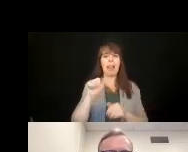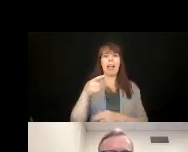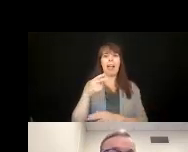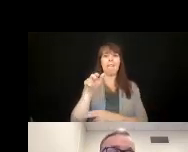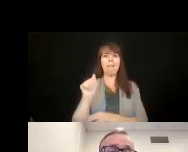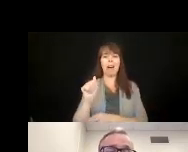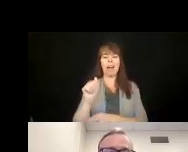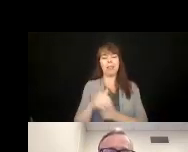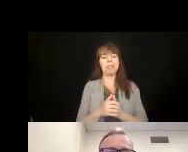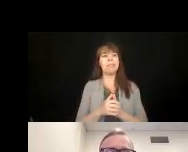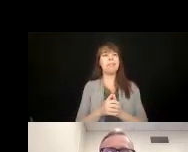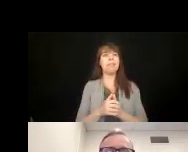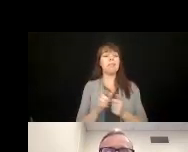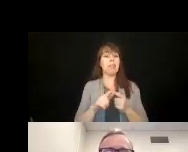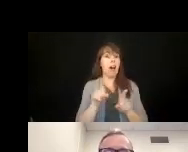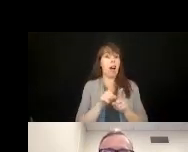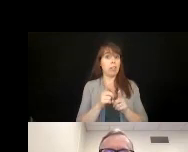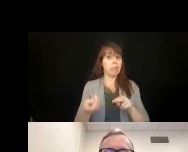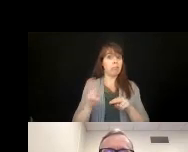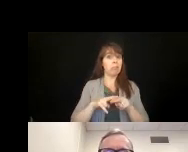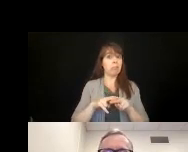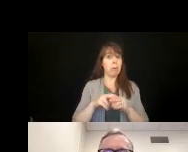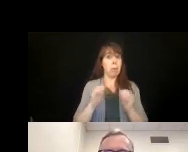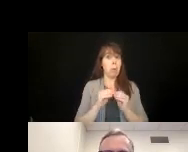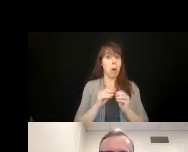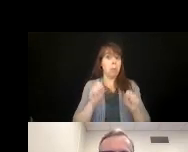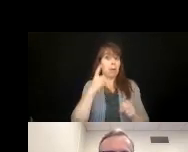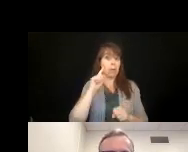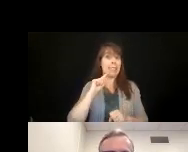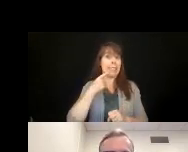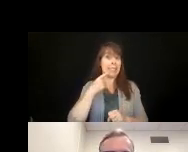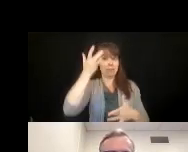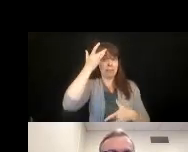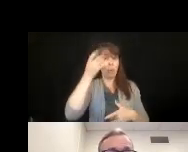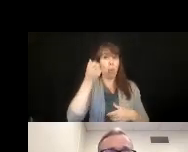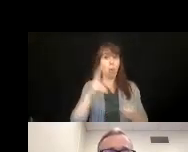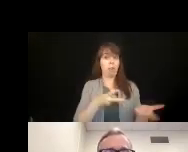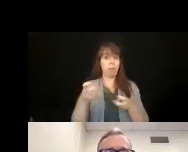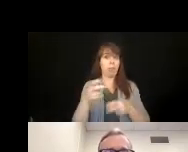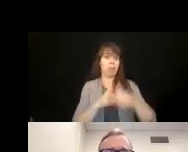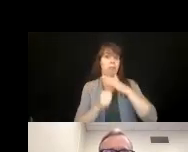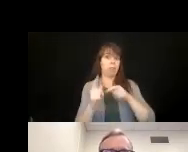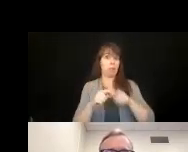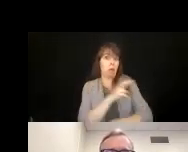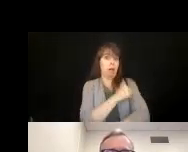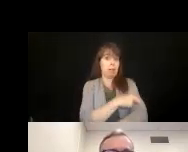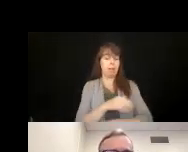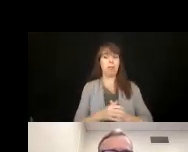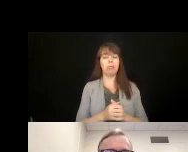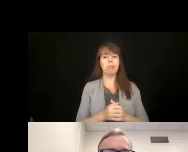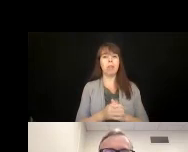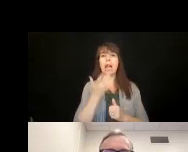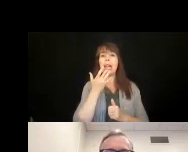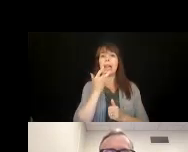variant. It may also be associated with increased risk for severe disease and hospitalization. Fortunately, current diagnostic tests detect